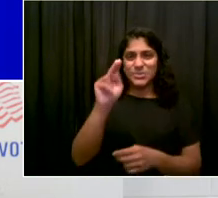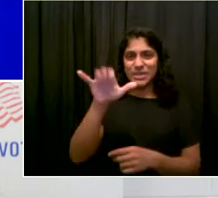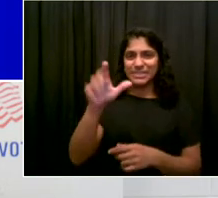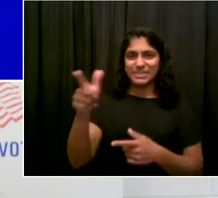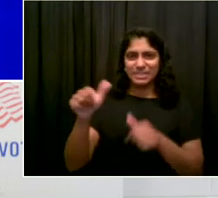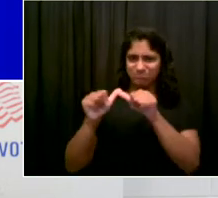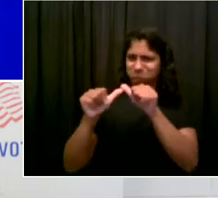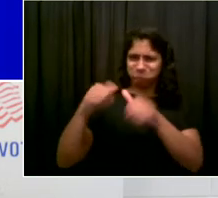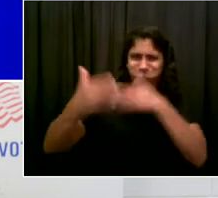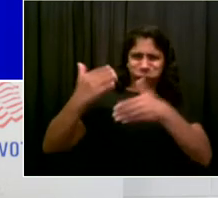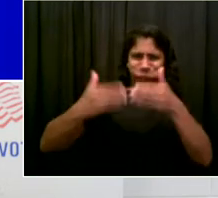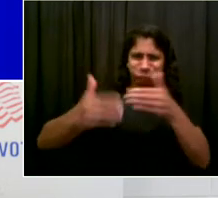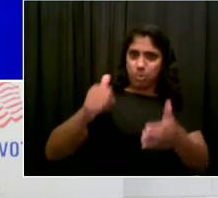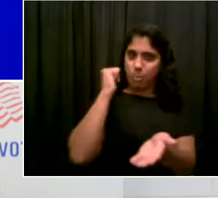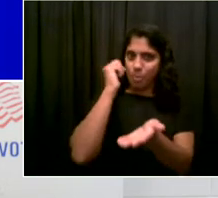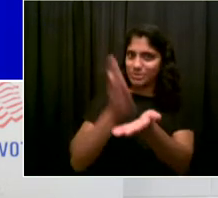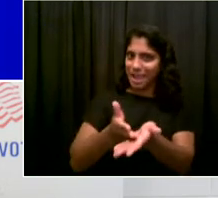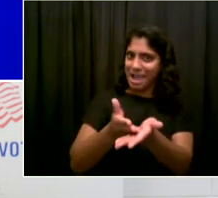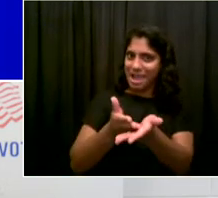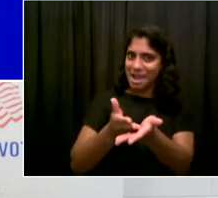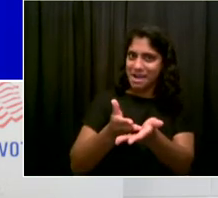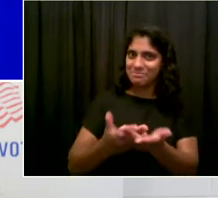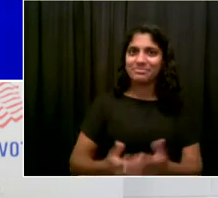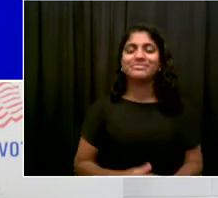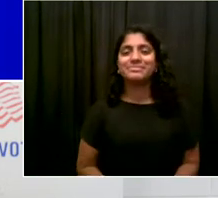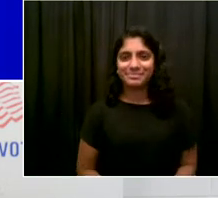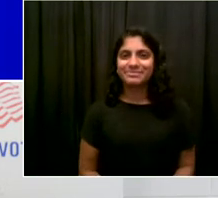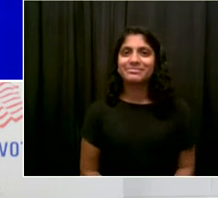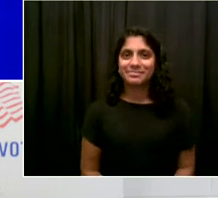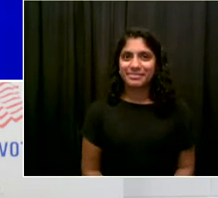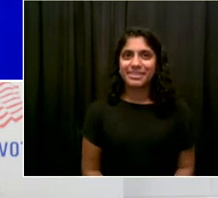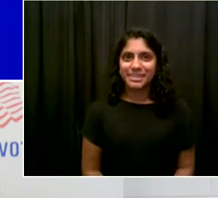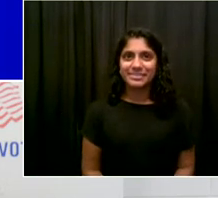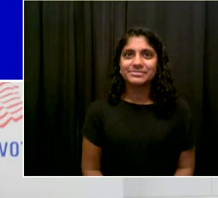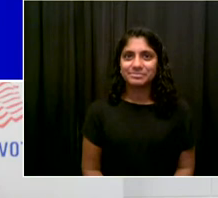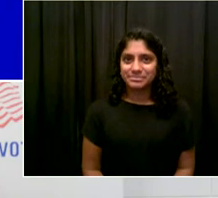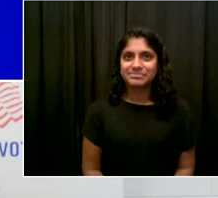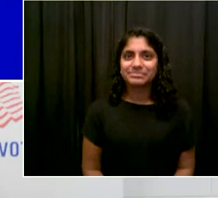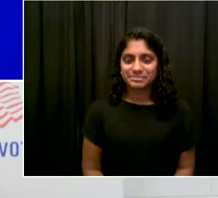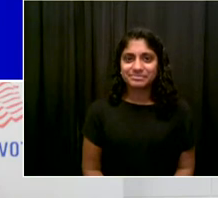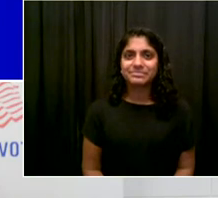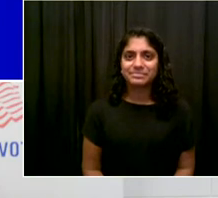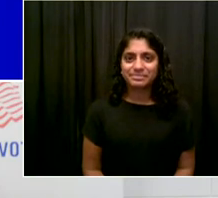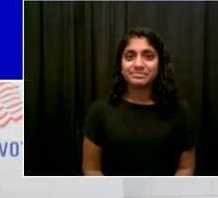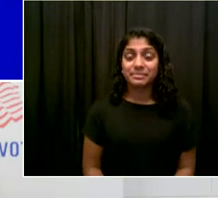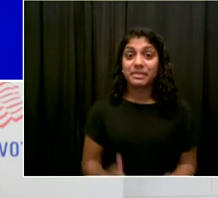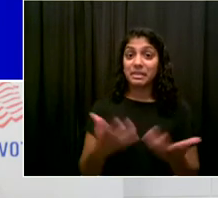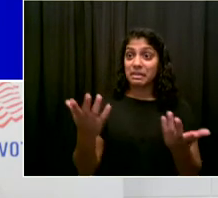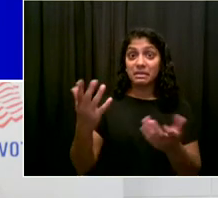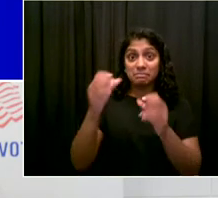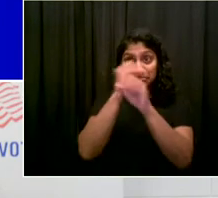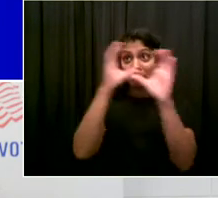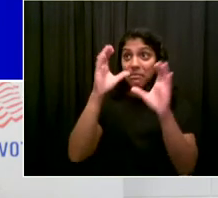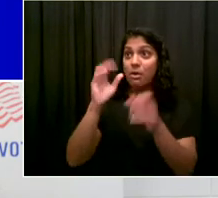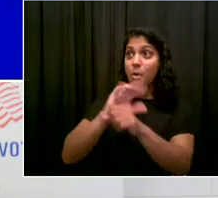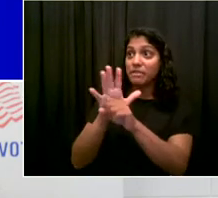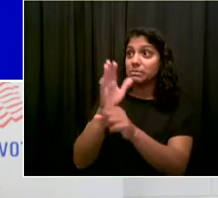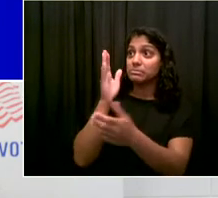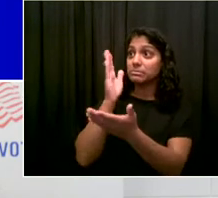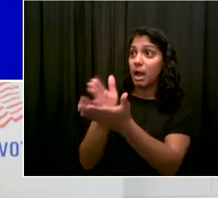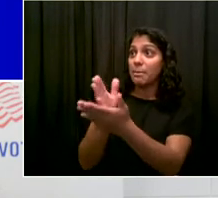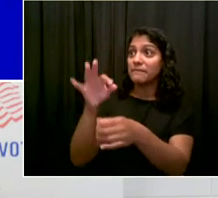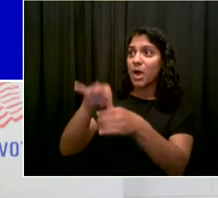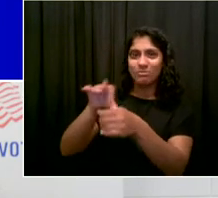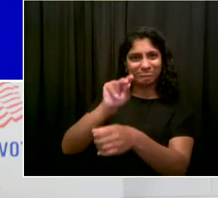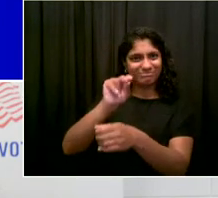in strong numbers to vote, to make an imprint on the future of this city. And that makes me really happy. You